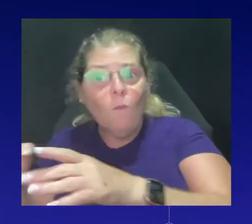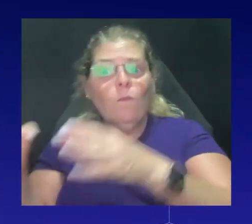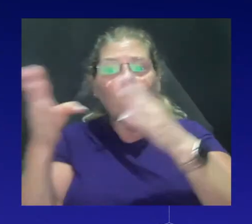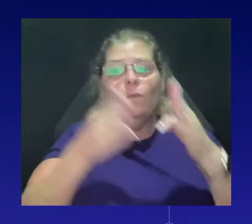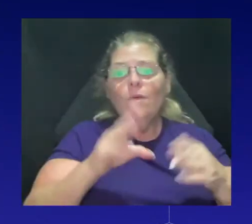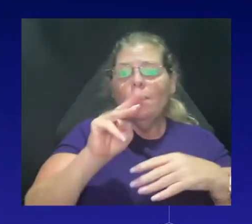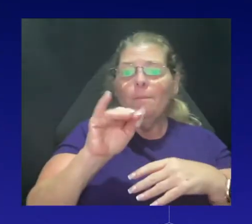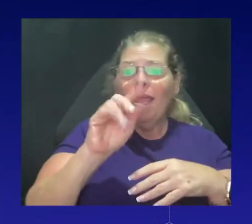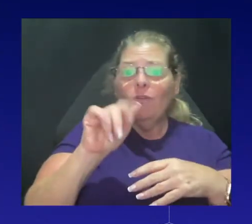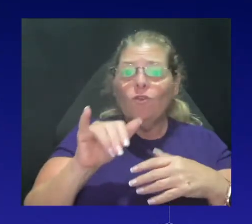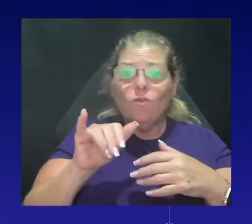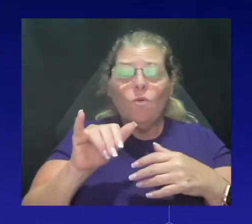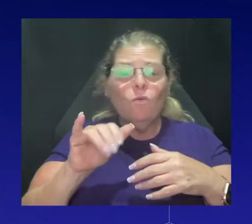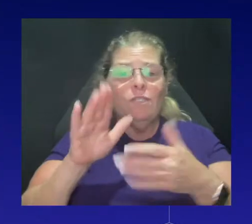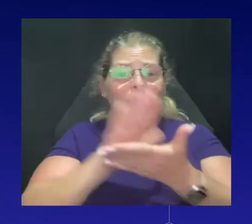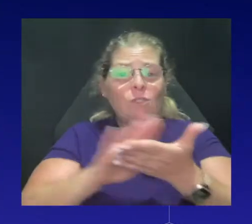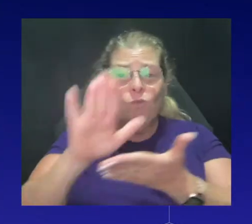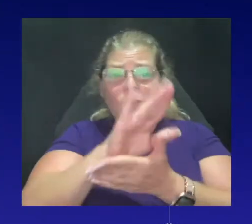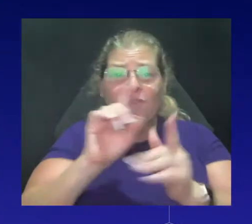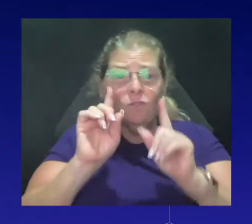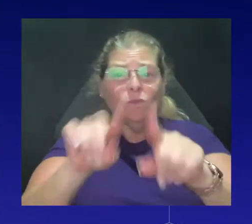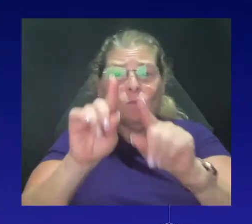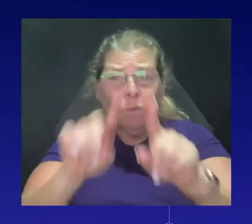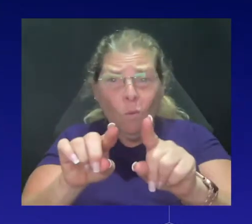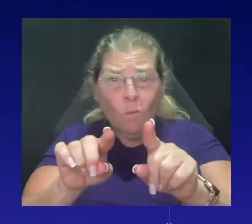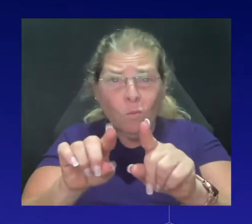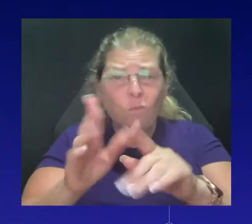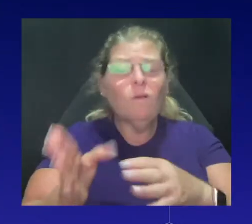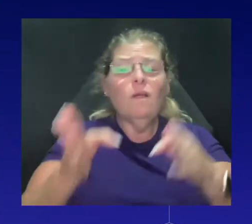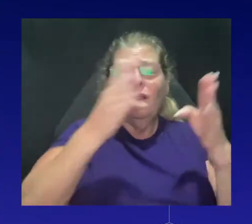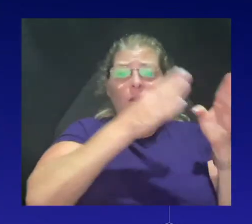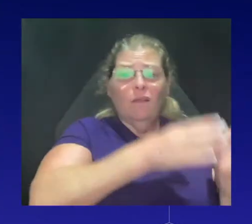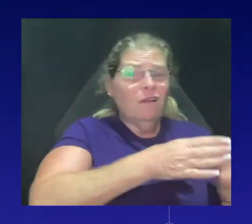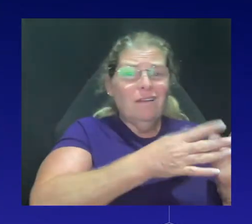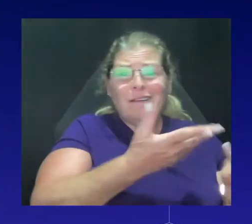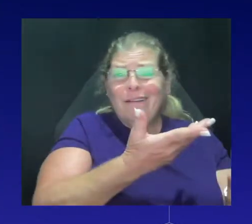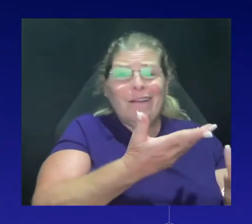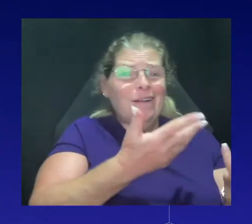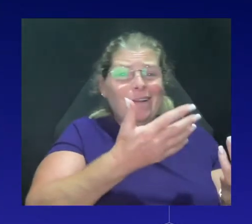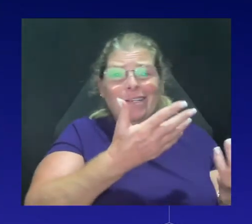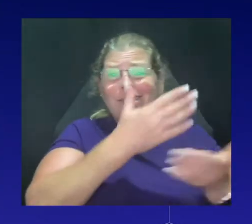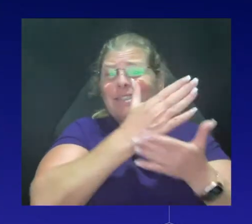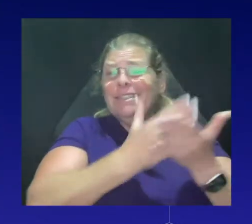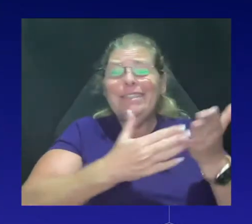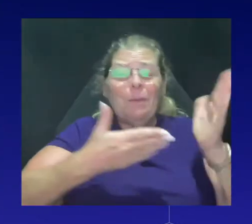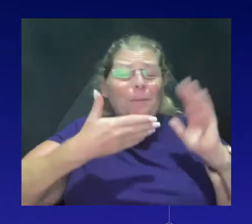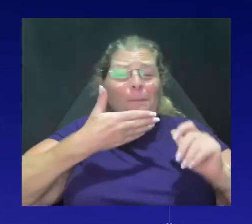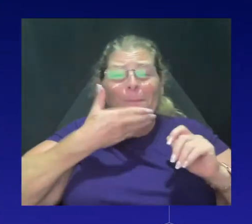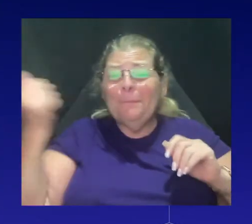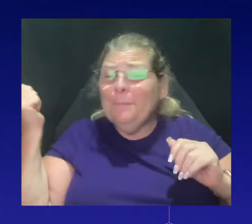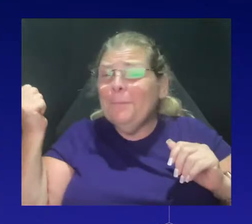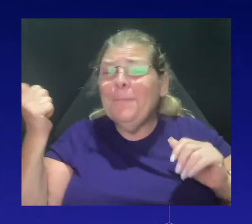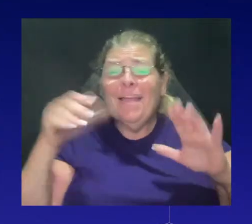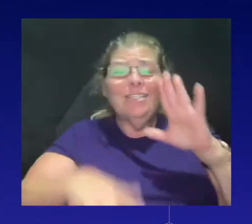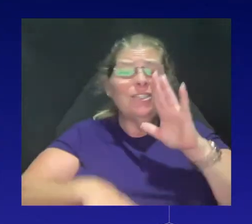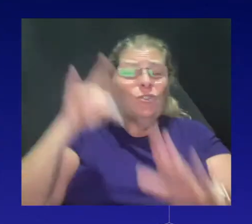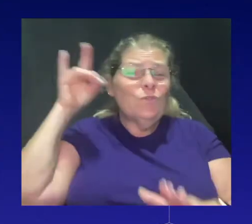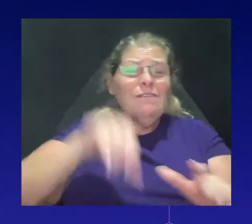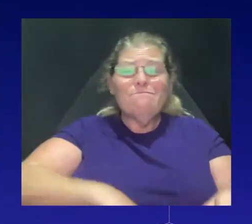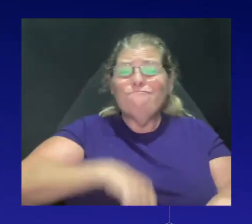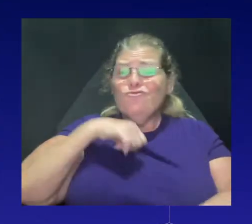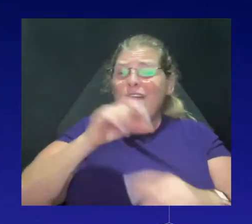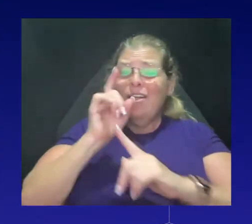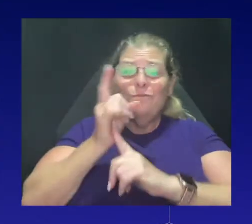institutions. Because at the end of the day, some of the greatest discoveries, some of the proudest moments for America are going to